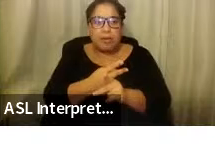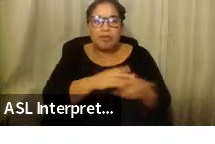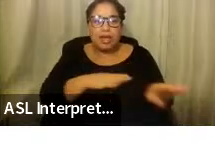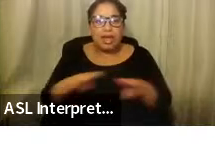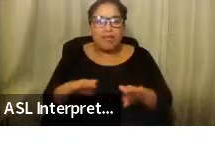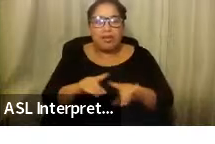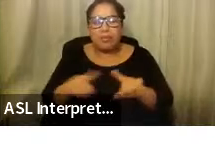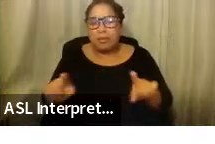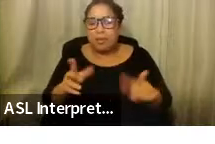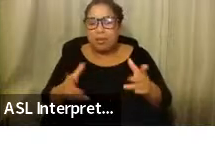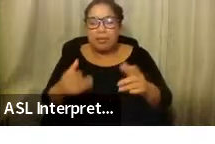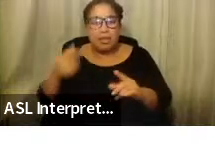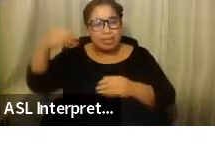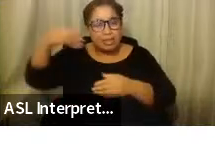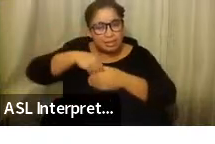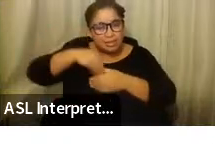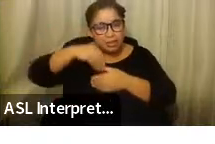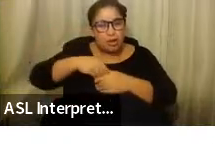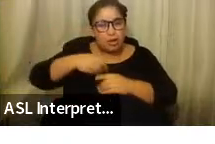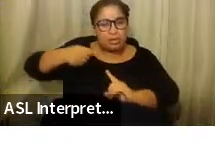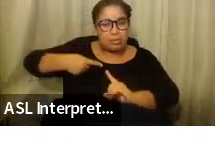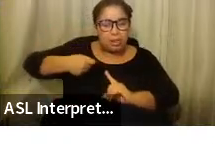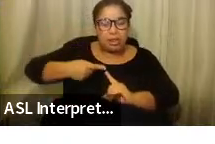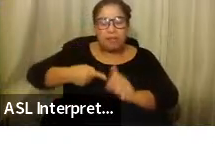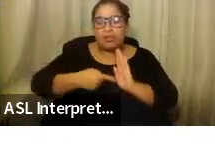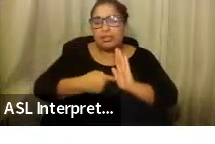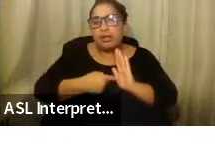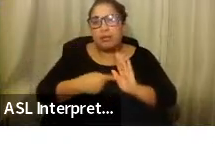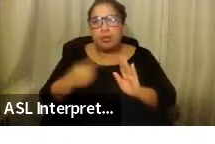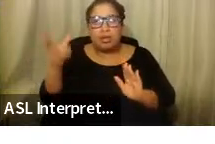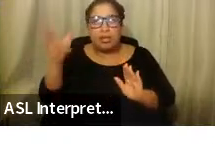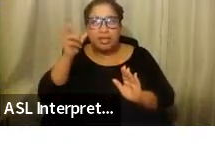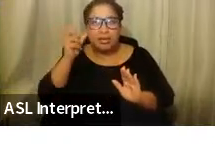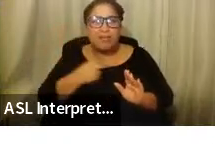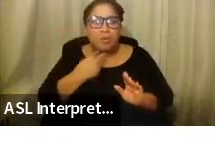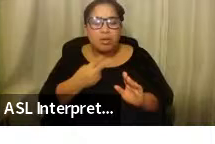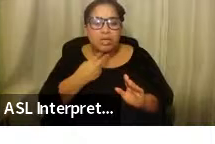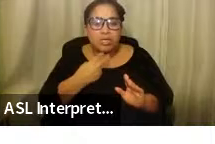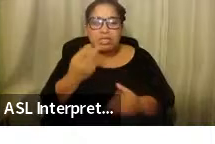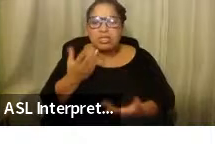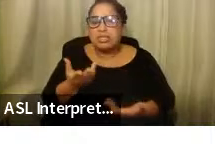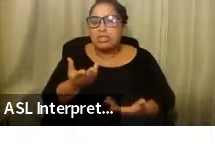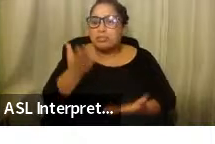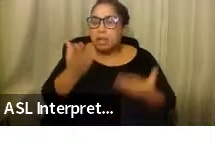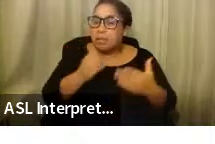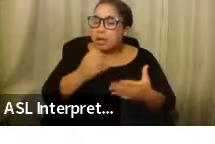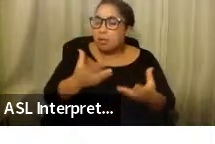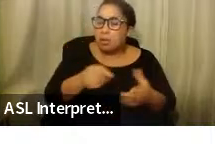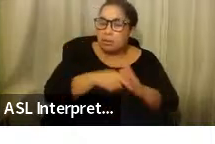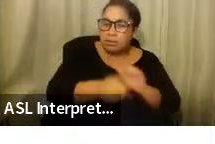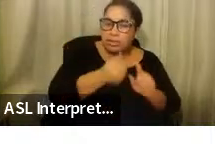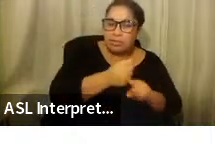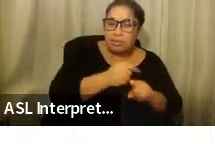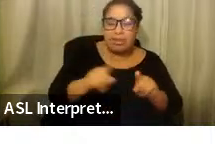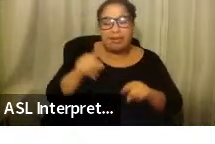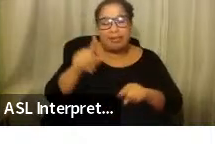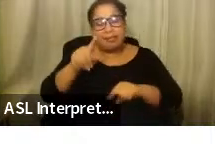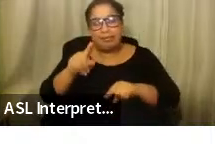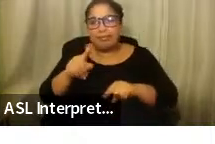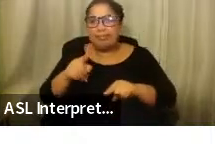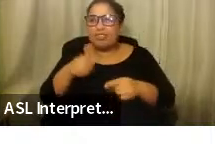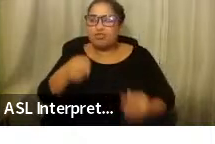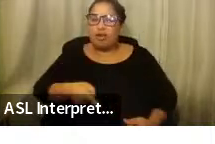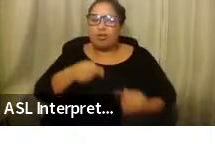they're hearing voices, they're not suicidal, but they seem like they may not be able to fully care for themselves, then